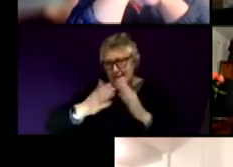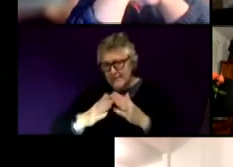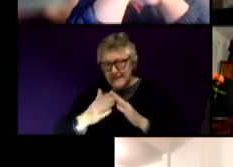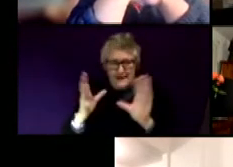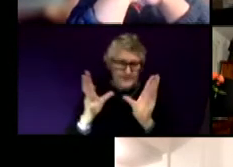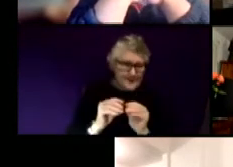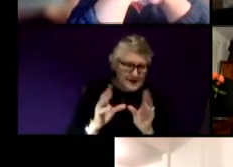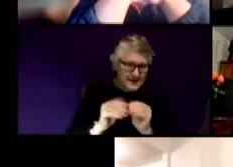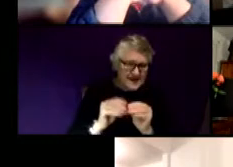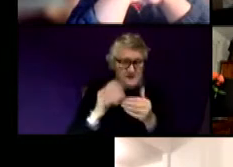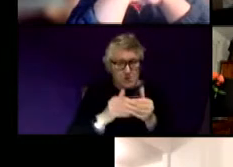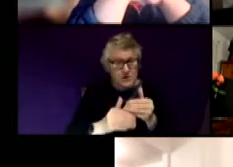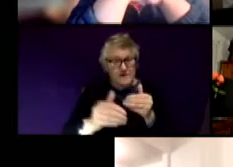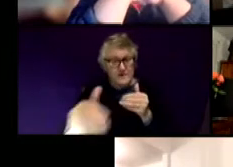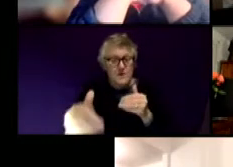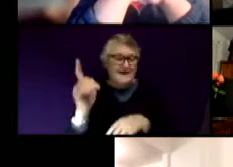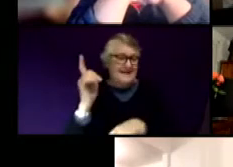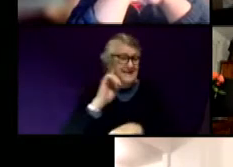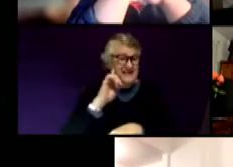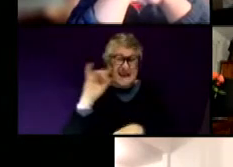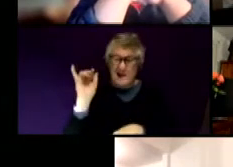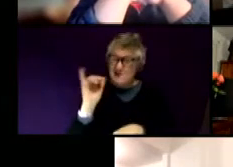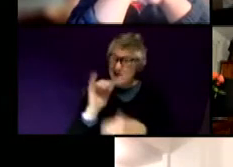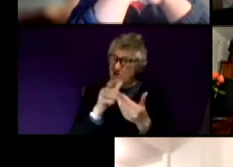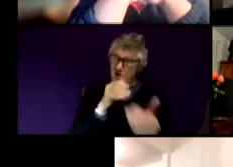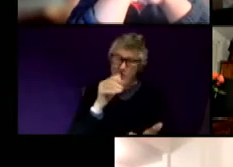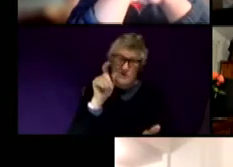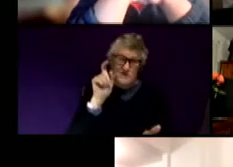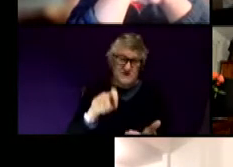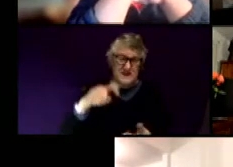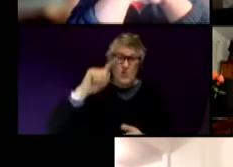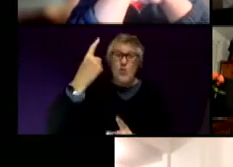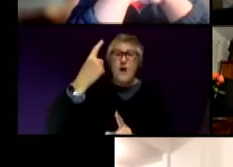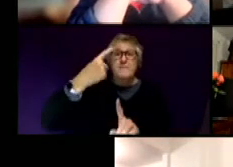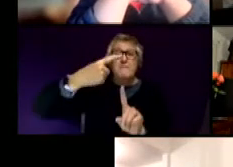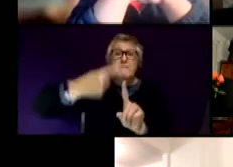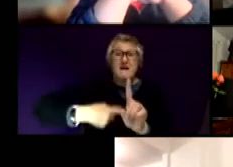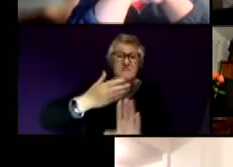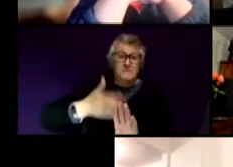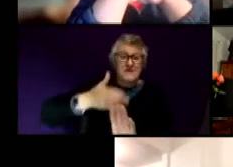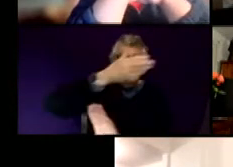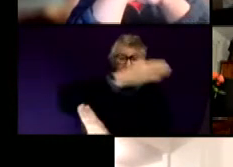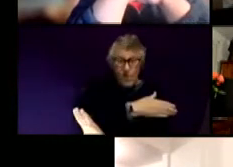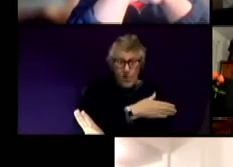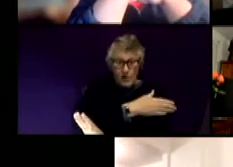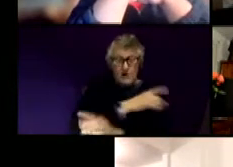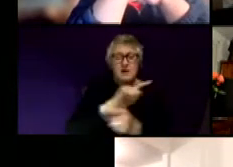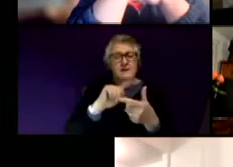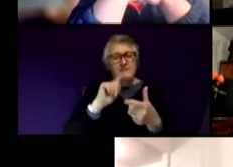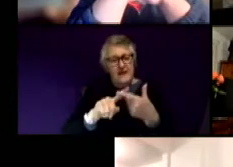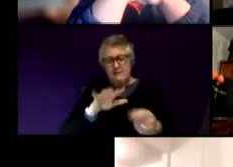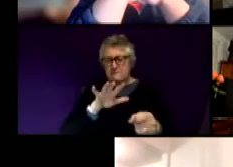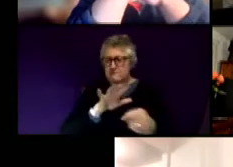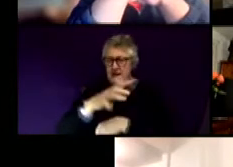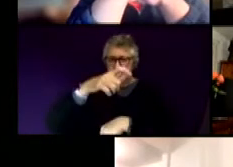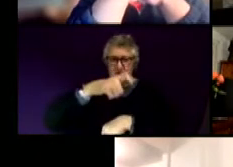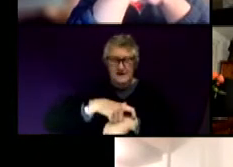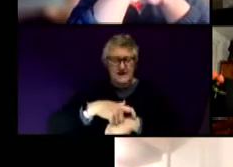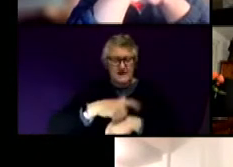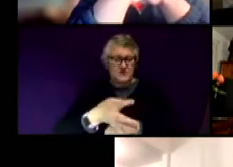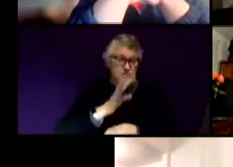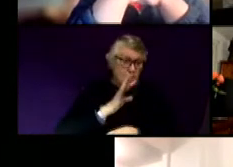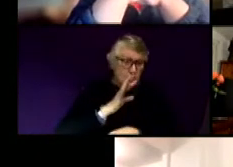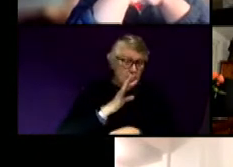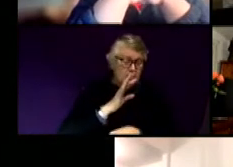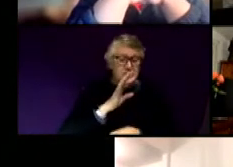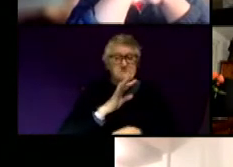we almost need a month in advance so that we have time to talk, advertise, and gather.